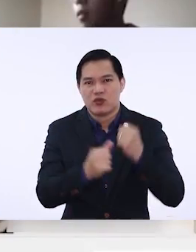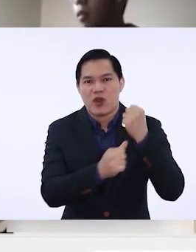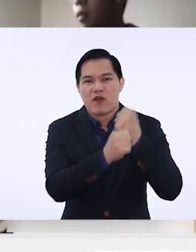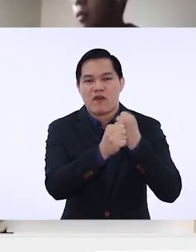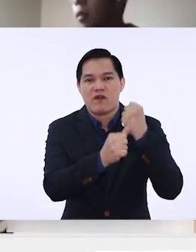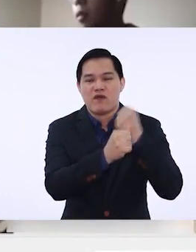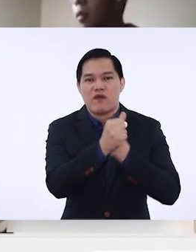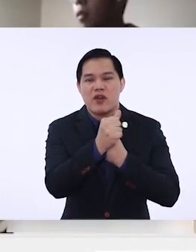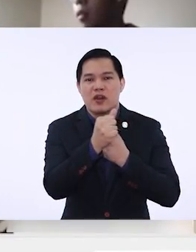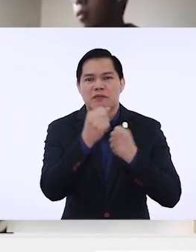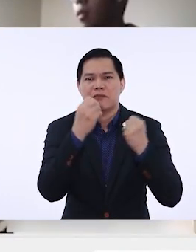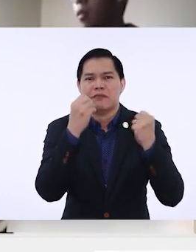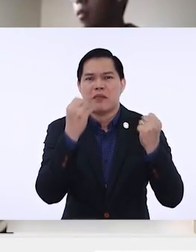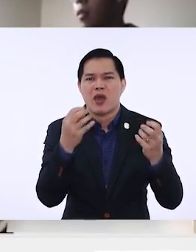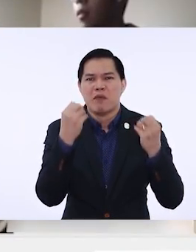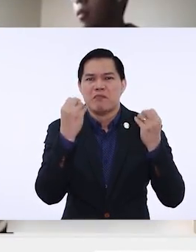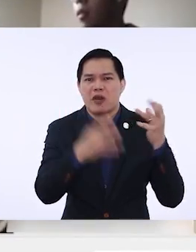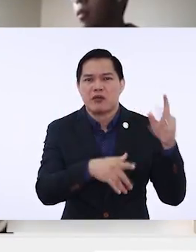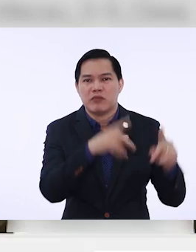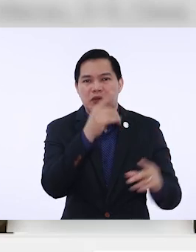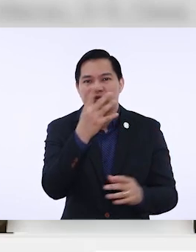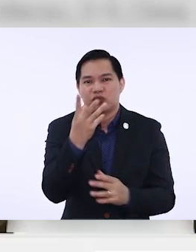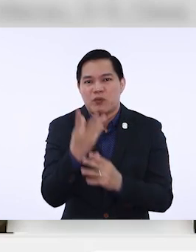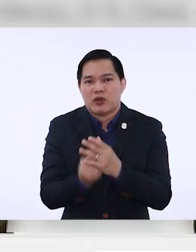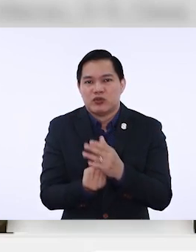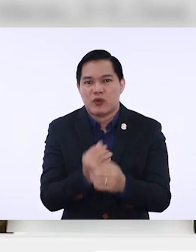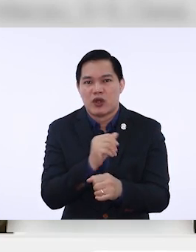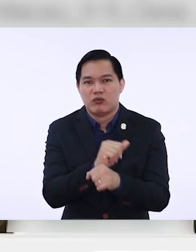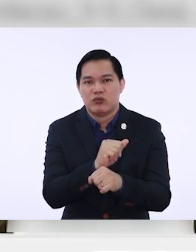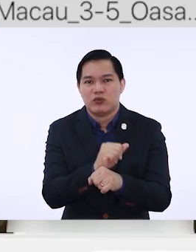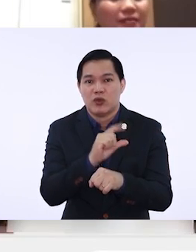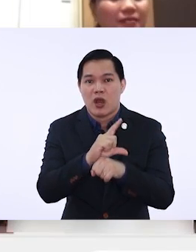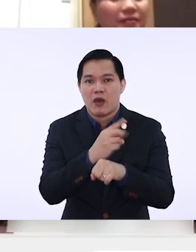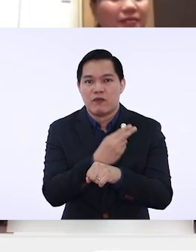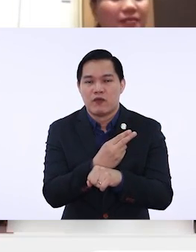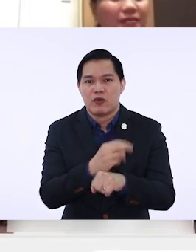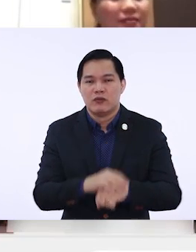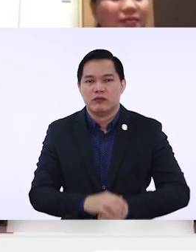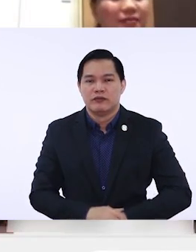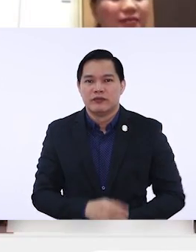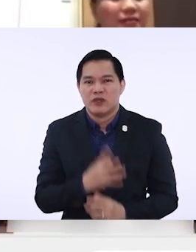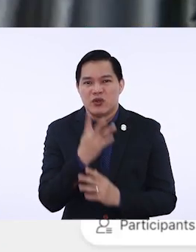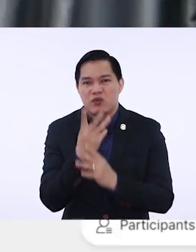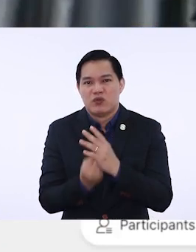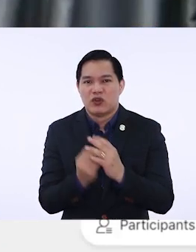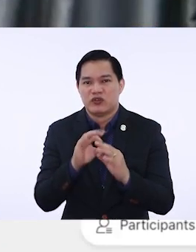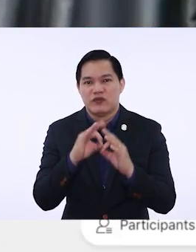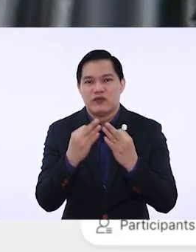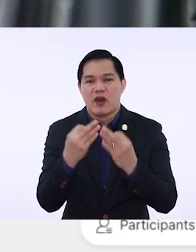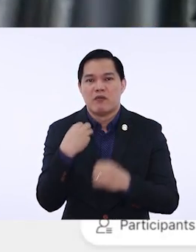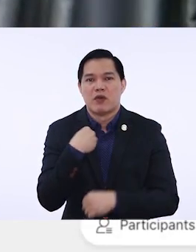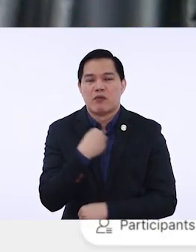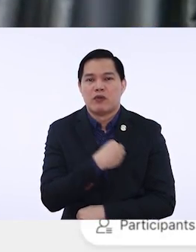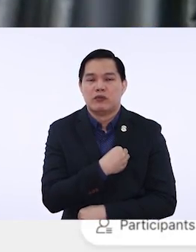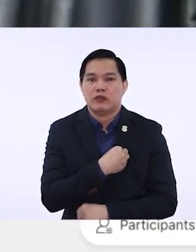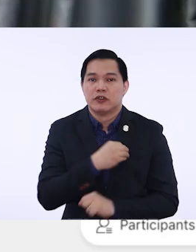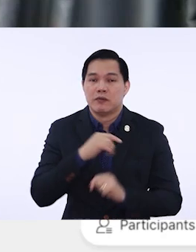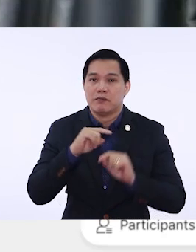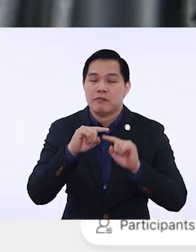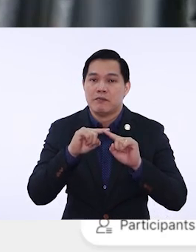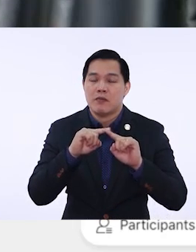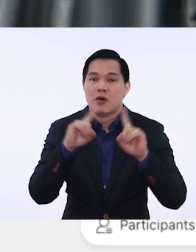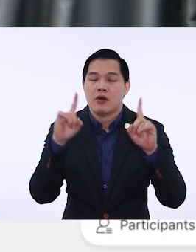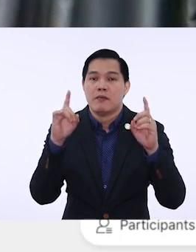threats, millions of people lost their livelihood, stole their plants, and lost their loved ones. Moreover,